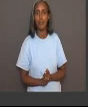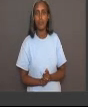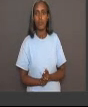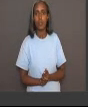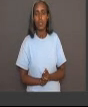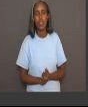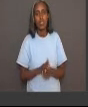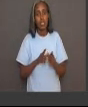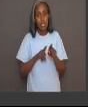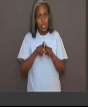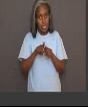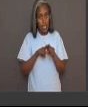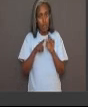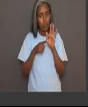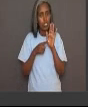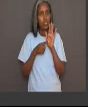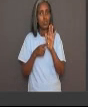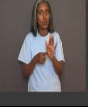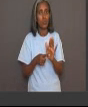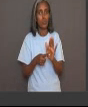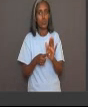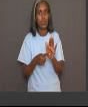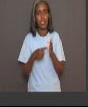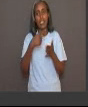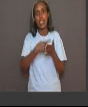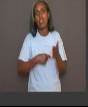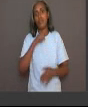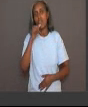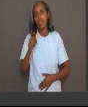The argument is shown to be invalid.